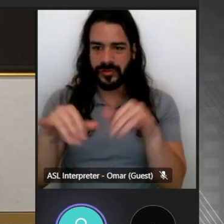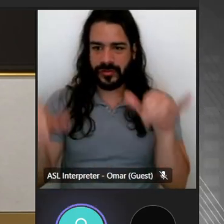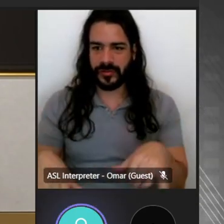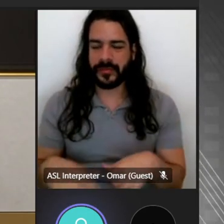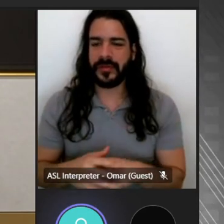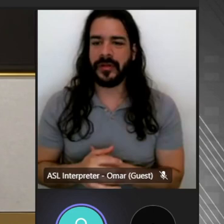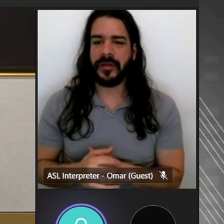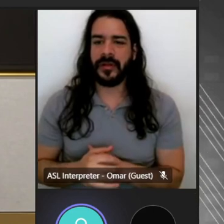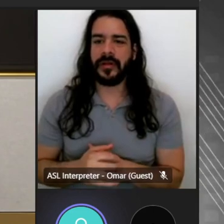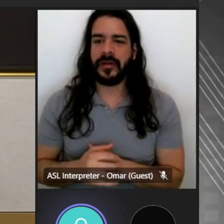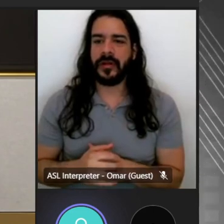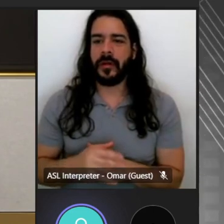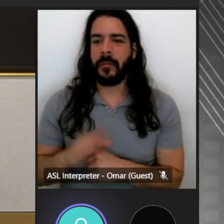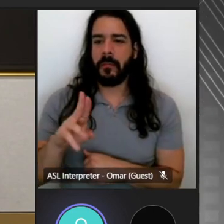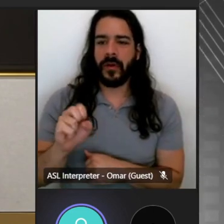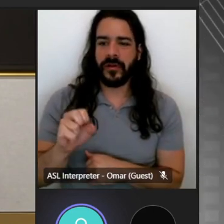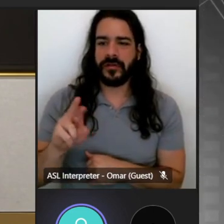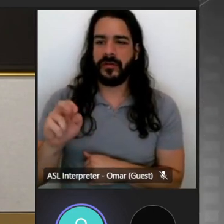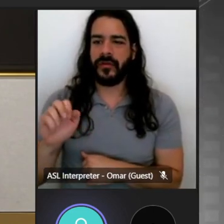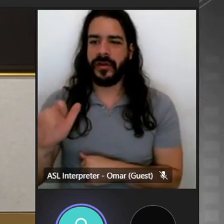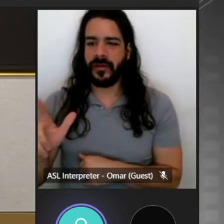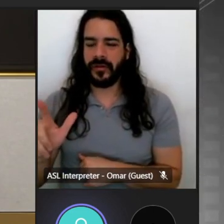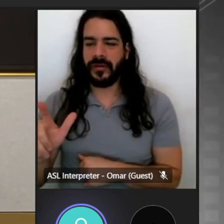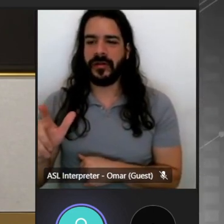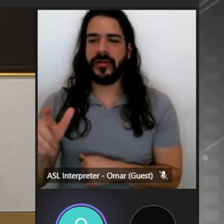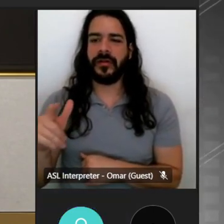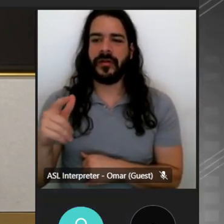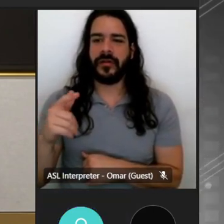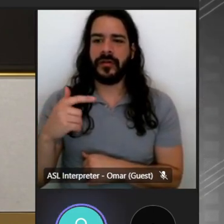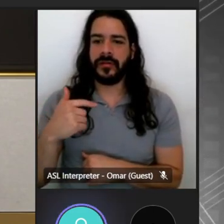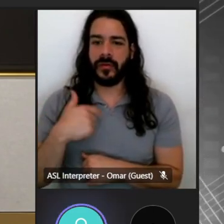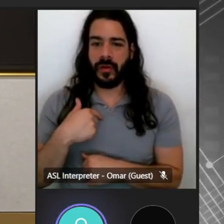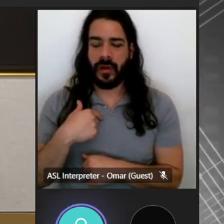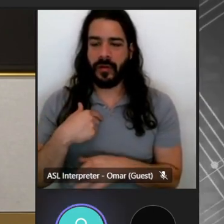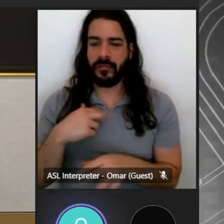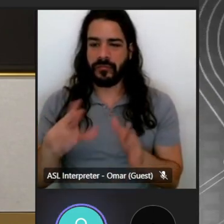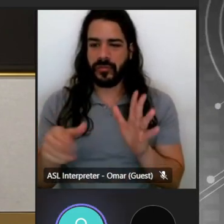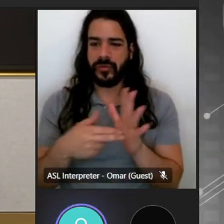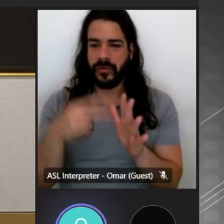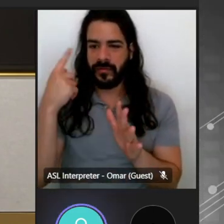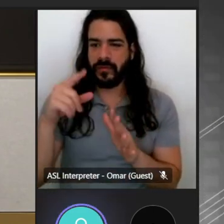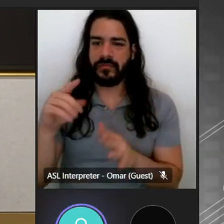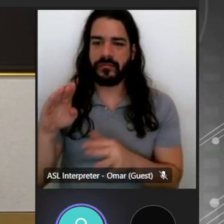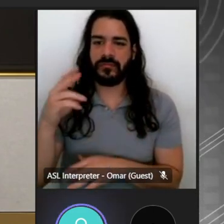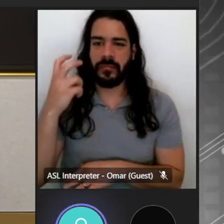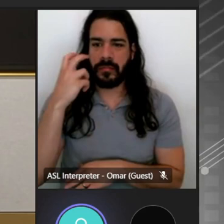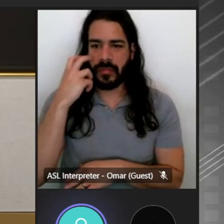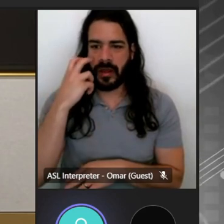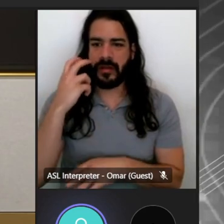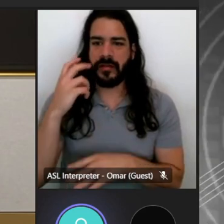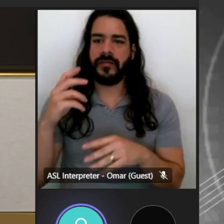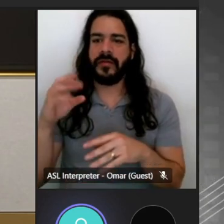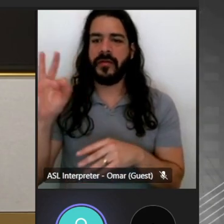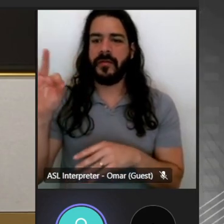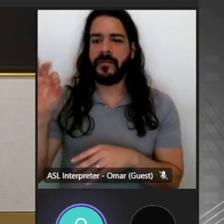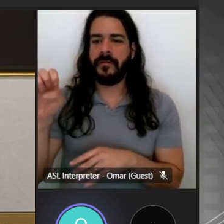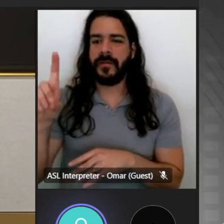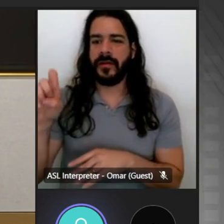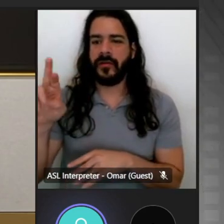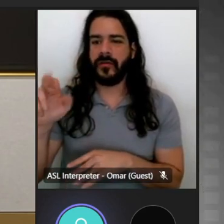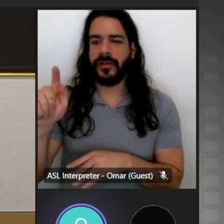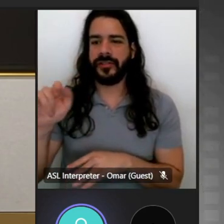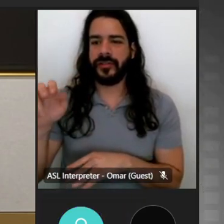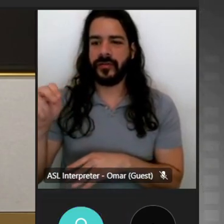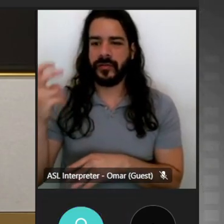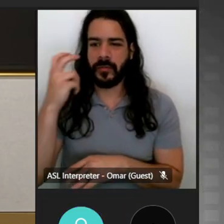and rail generally. I am president of the Saugus Creek chapter of the National Federation of Blind of Maryland, and I